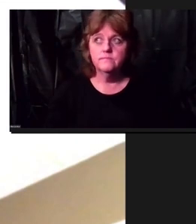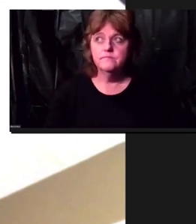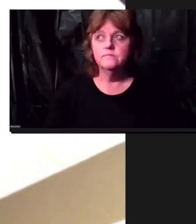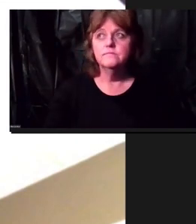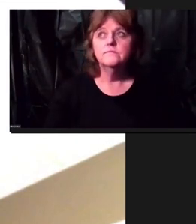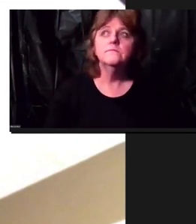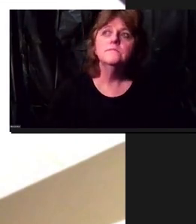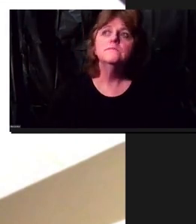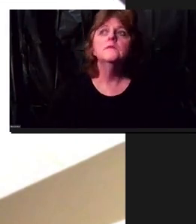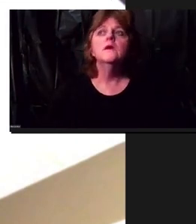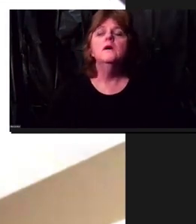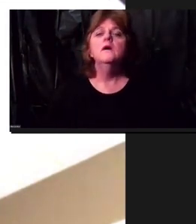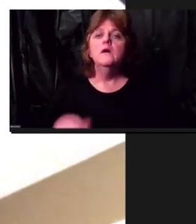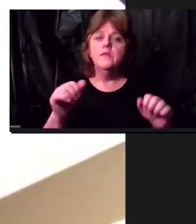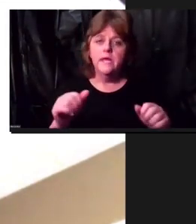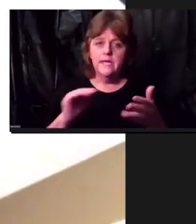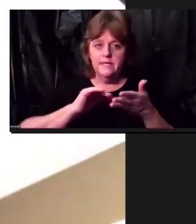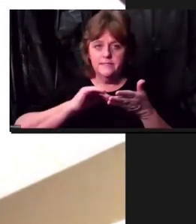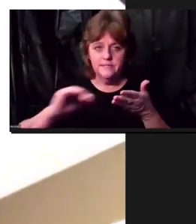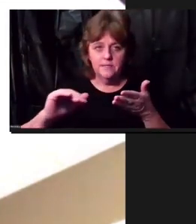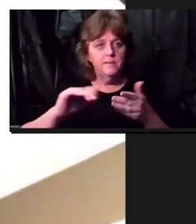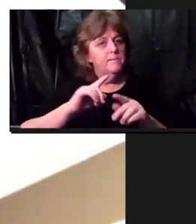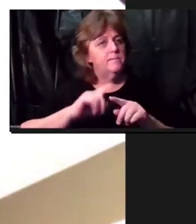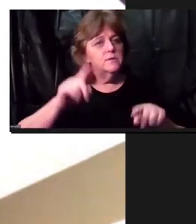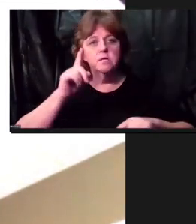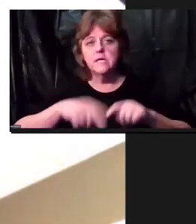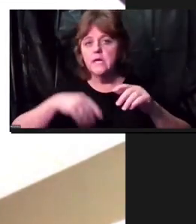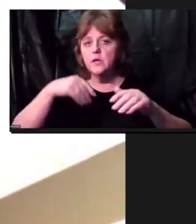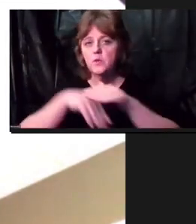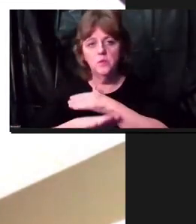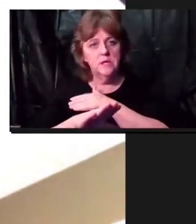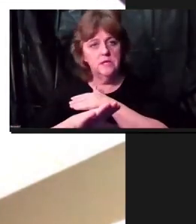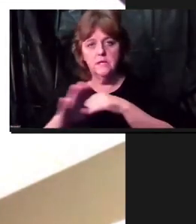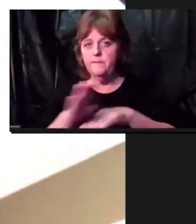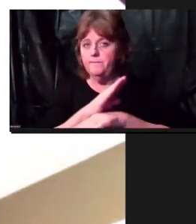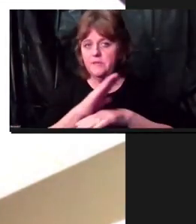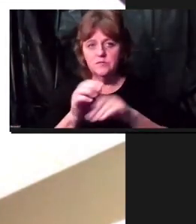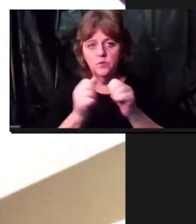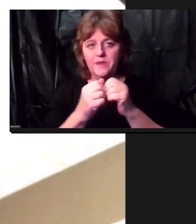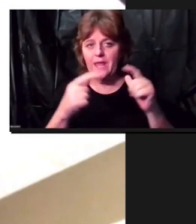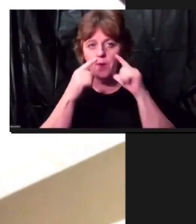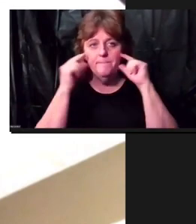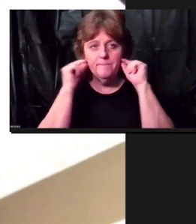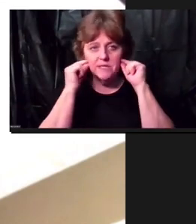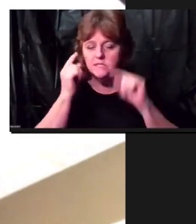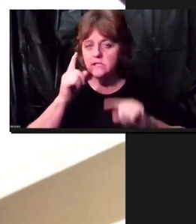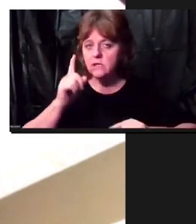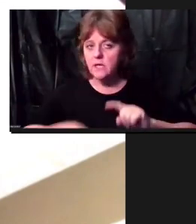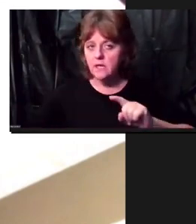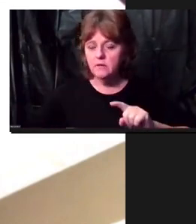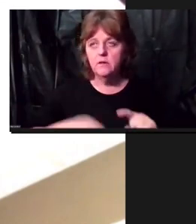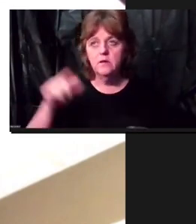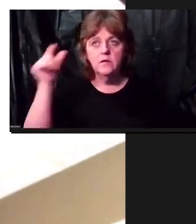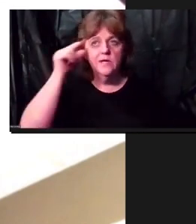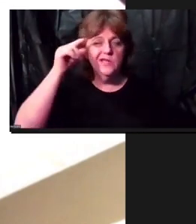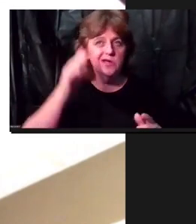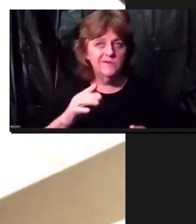They are still exempt, however, not to enter an establishment. So what the governor's order